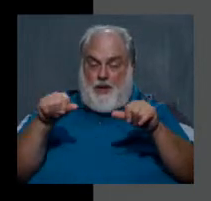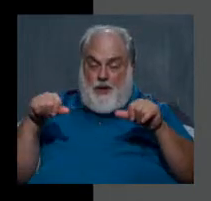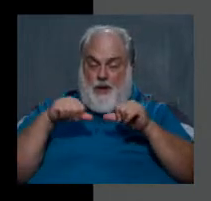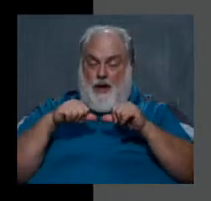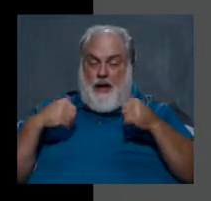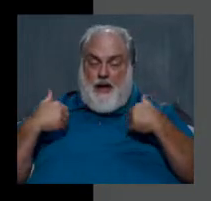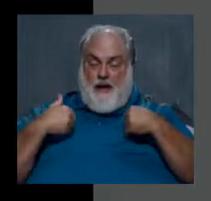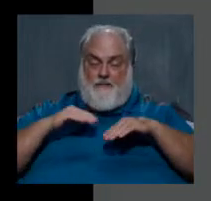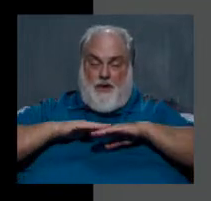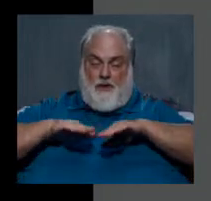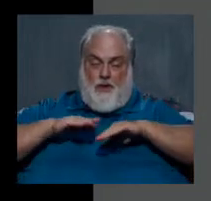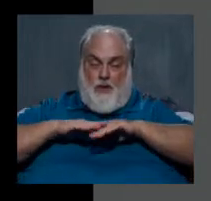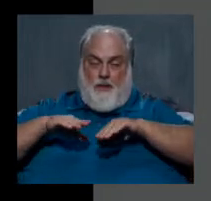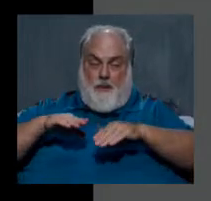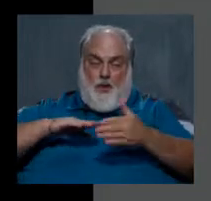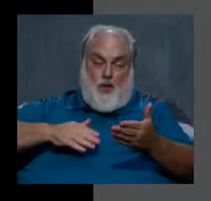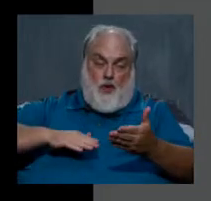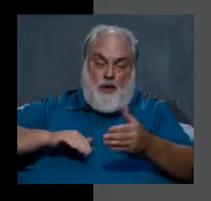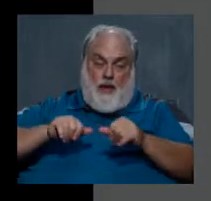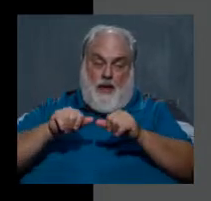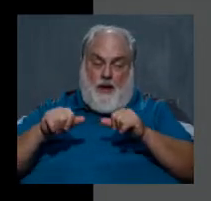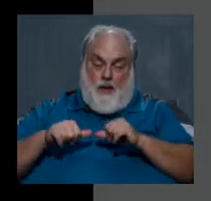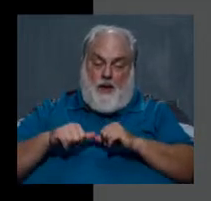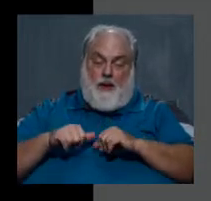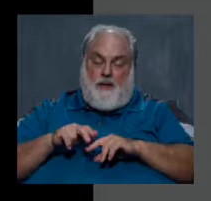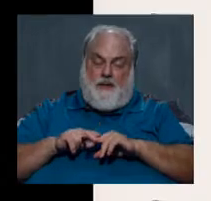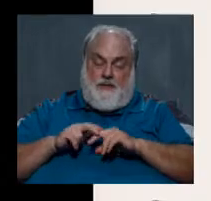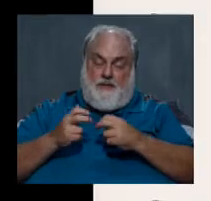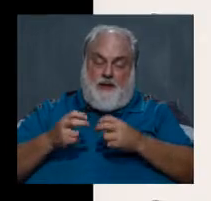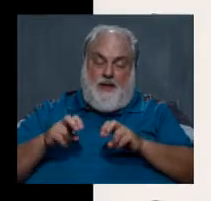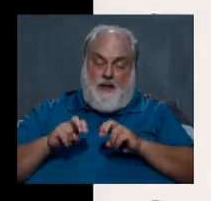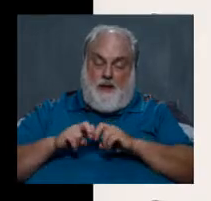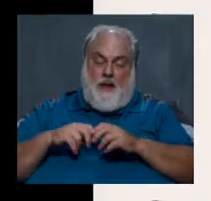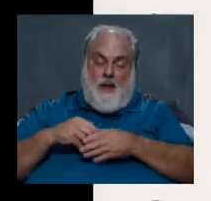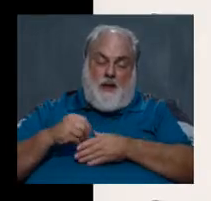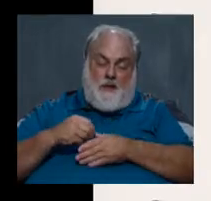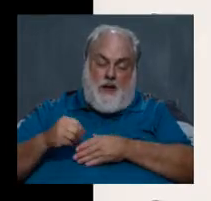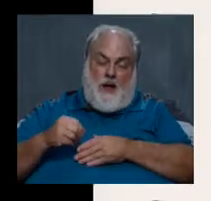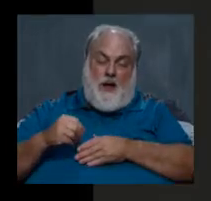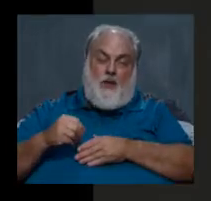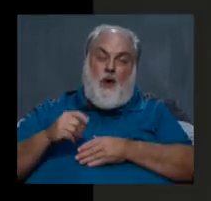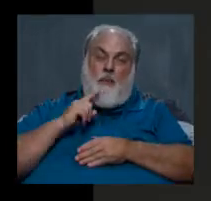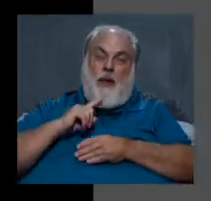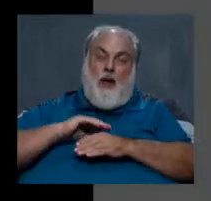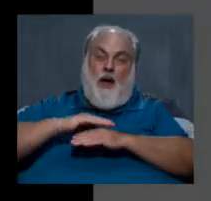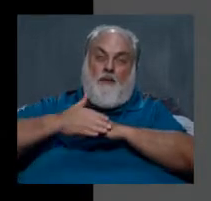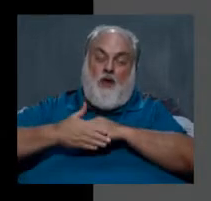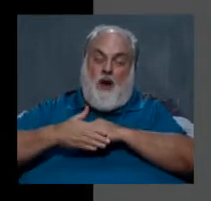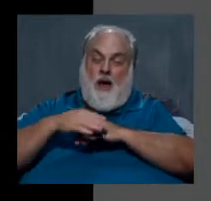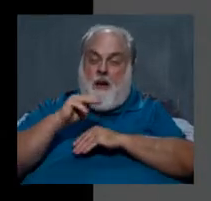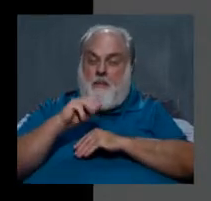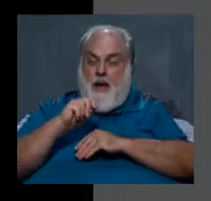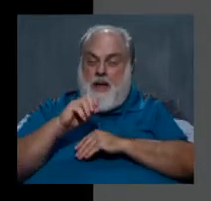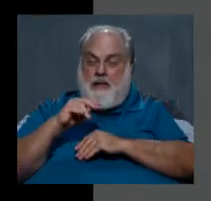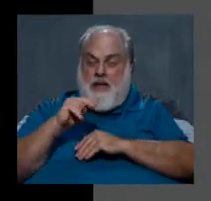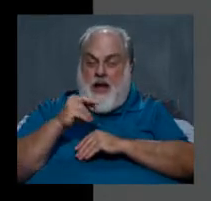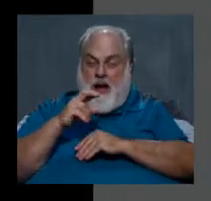pool, outdoor cooking areas, sports courts, and seating areas. The building exterior finish will be a combination of masonry and architectural